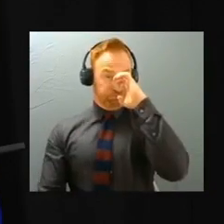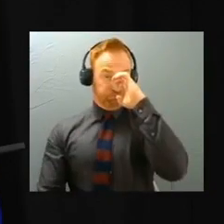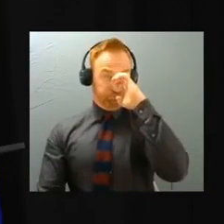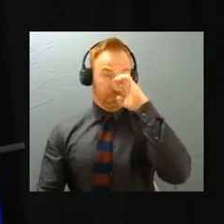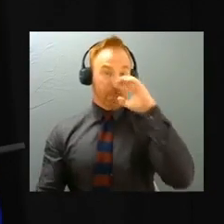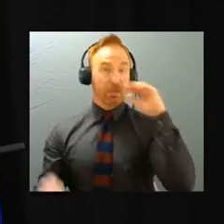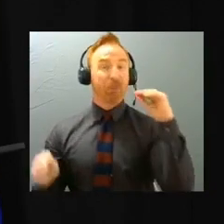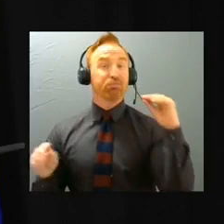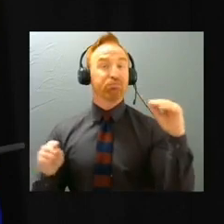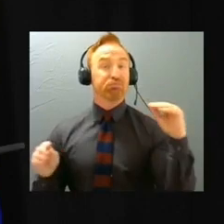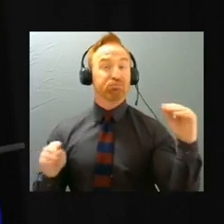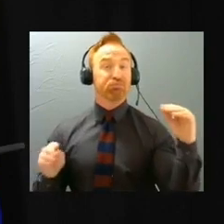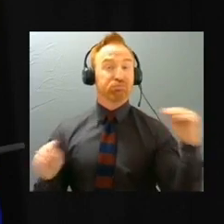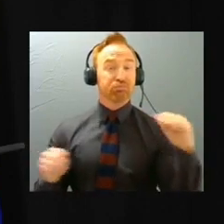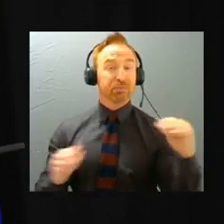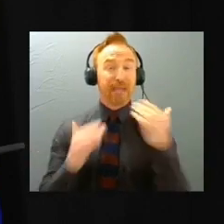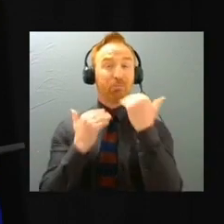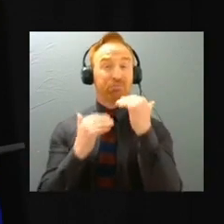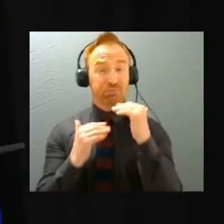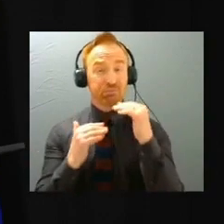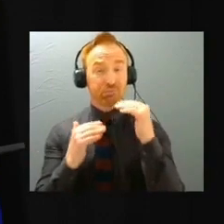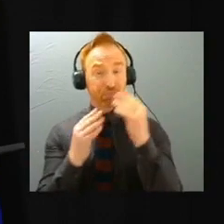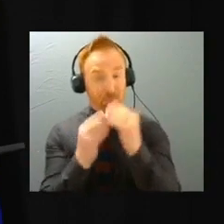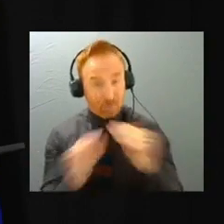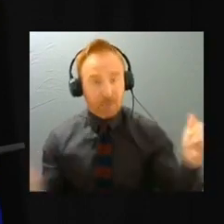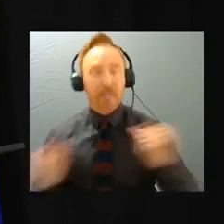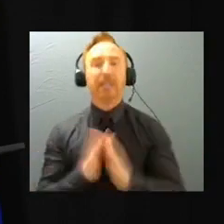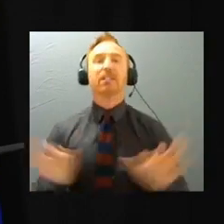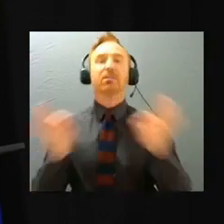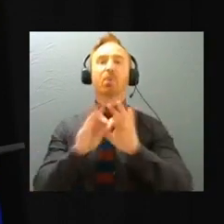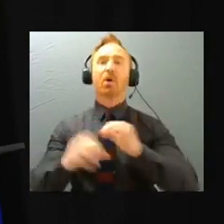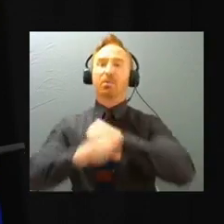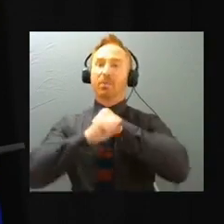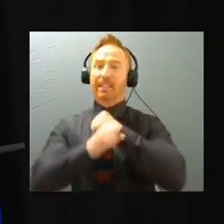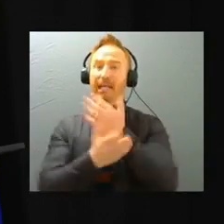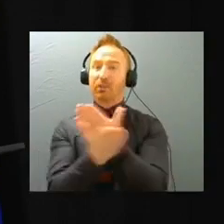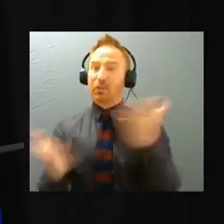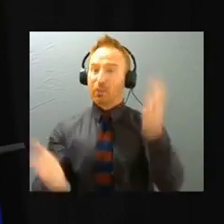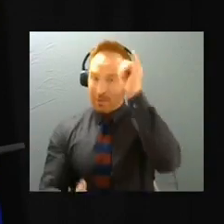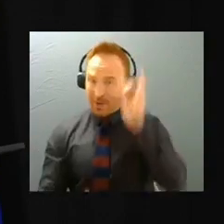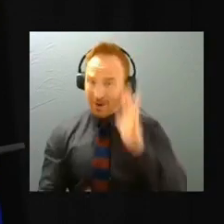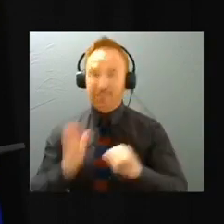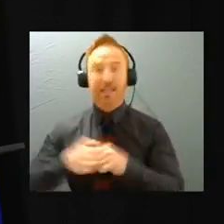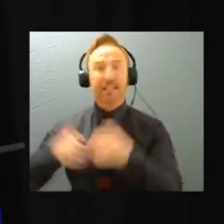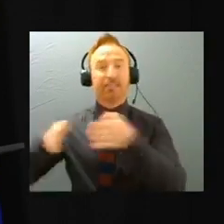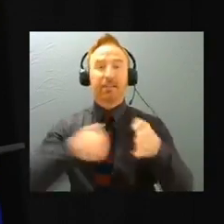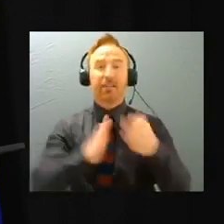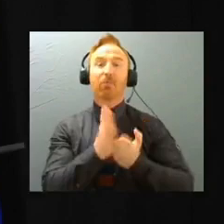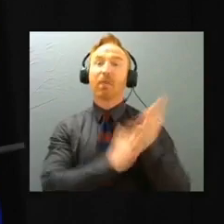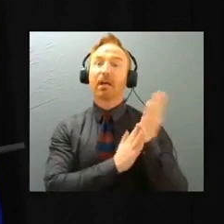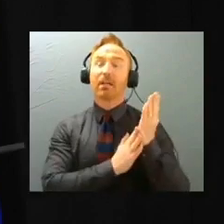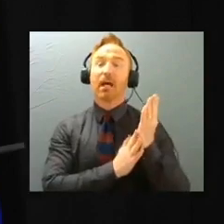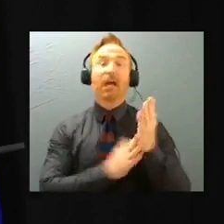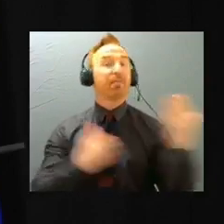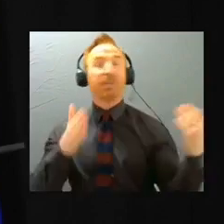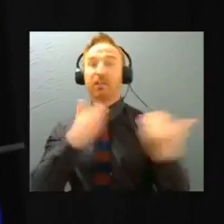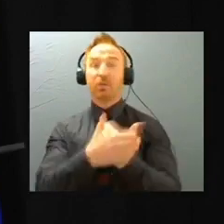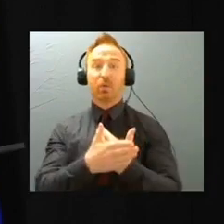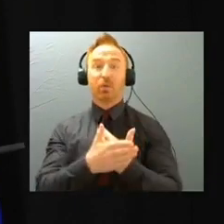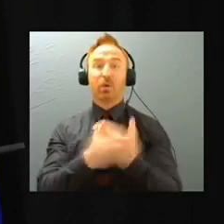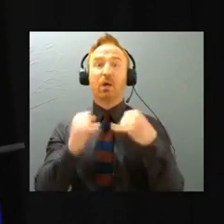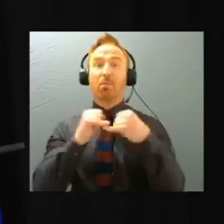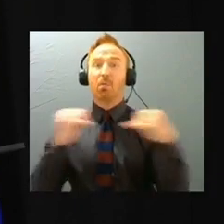and safety of Yukoners and individuals' rights. We believe the new border control measures will allow us to do both of those things in the